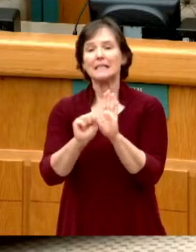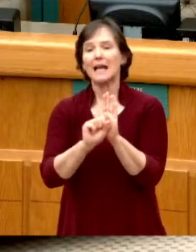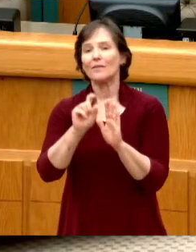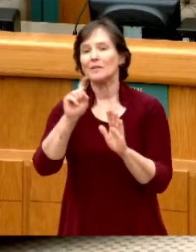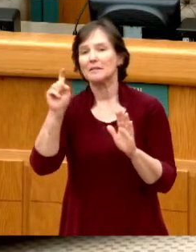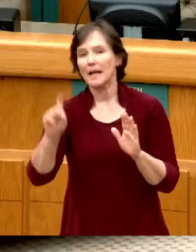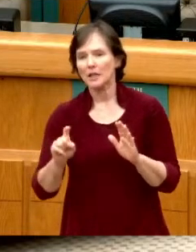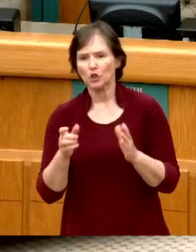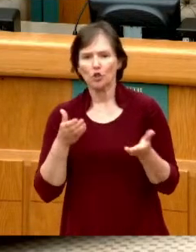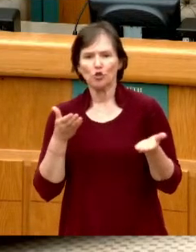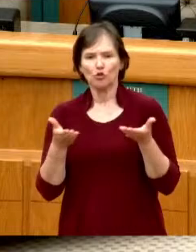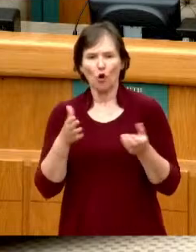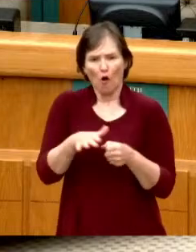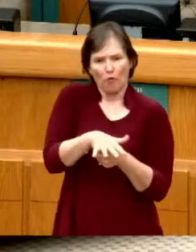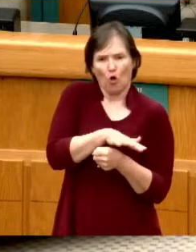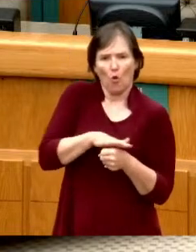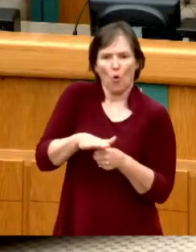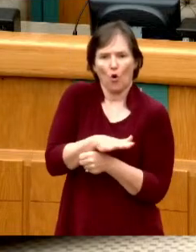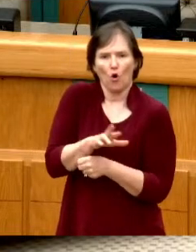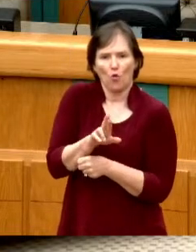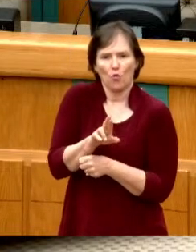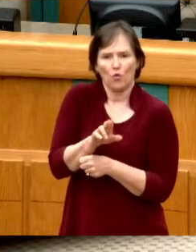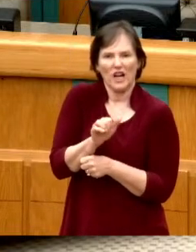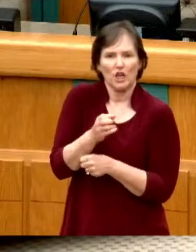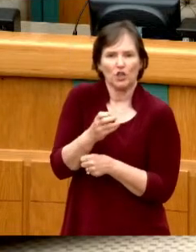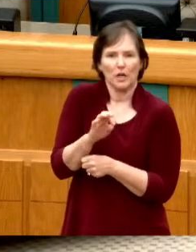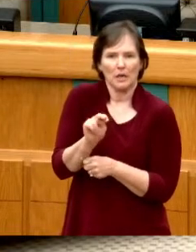great stats. We served